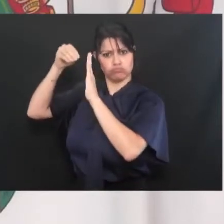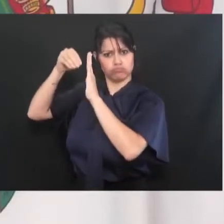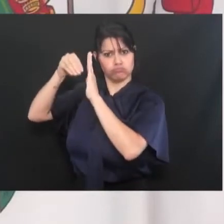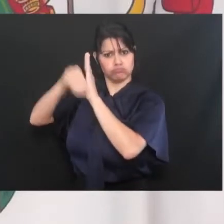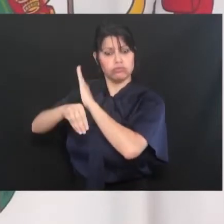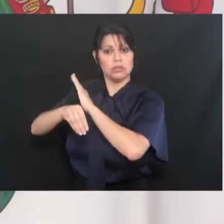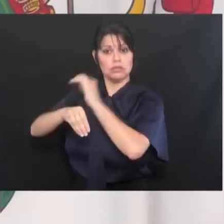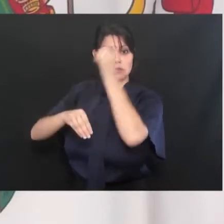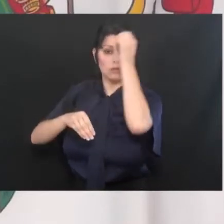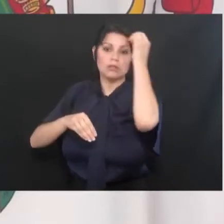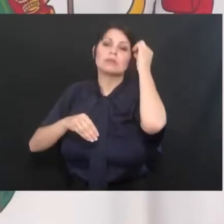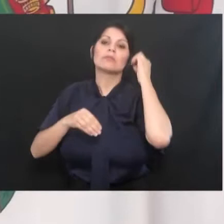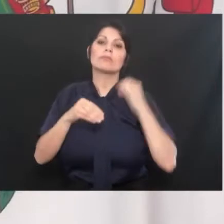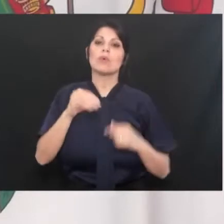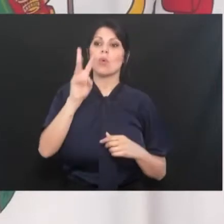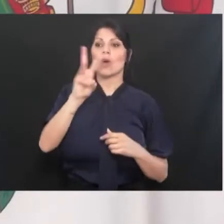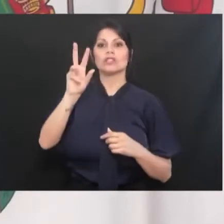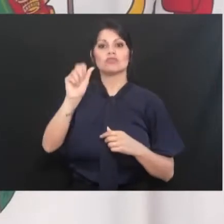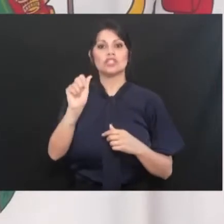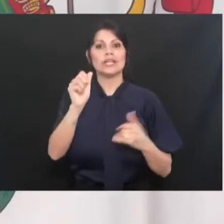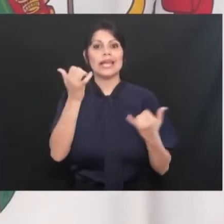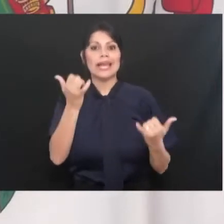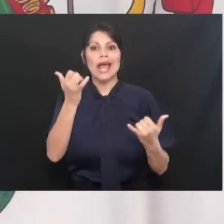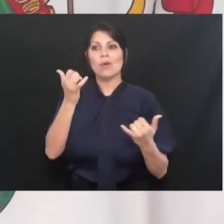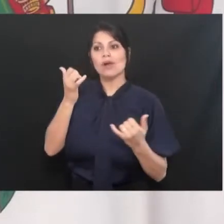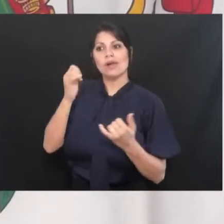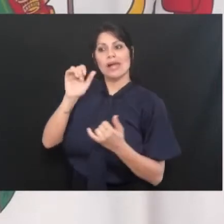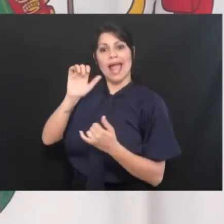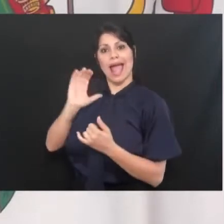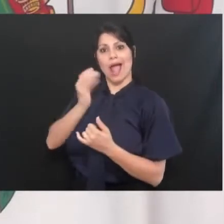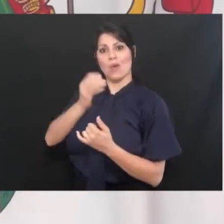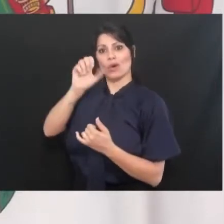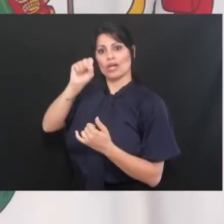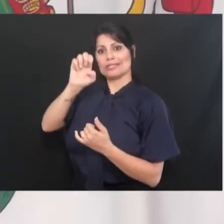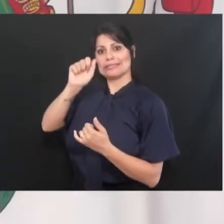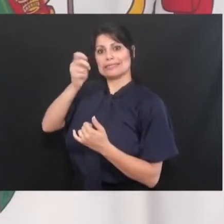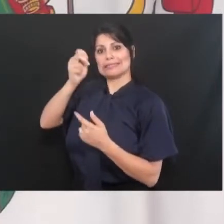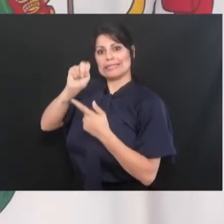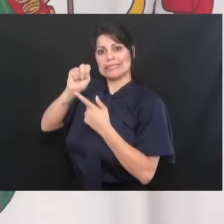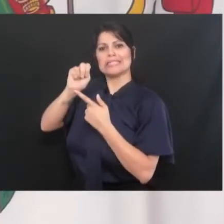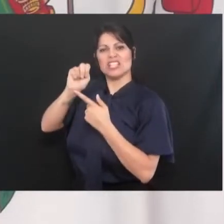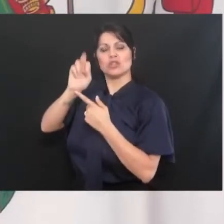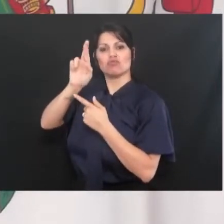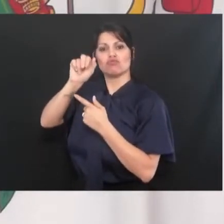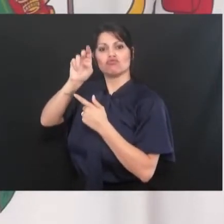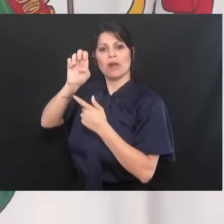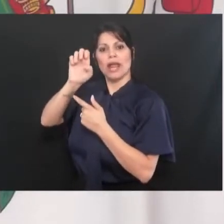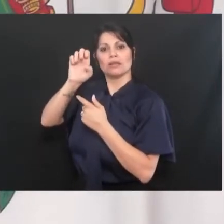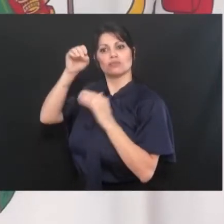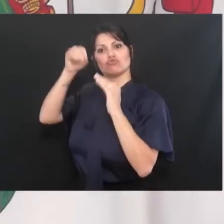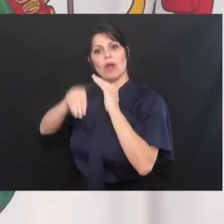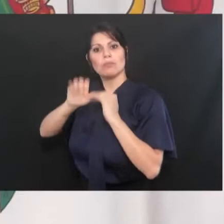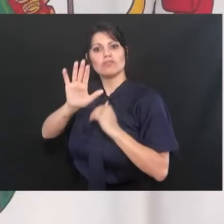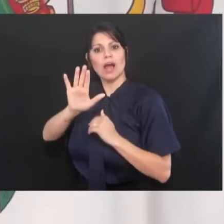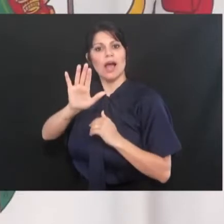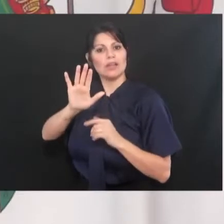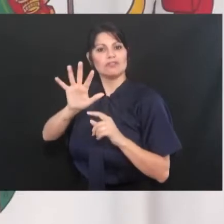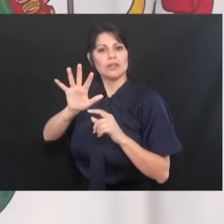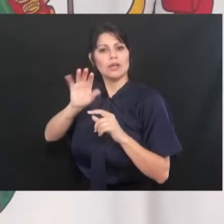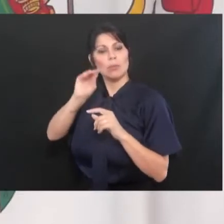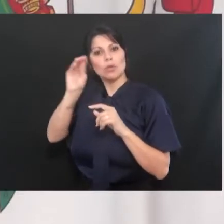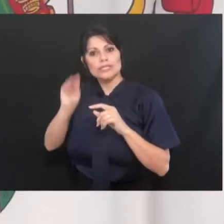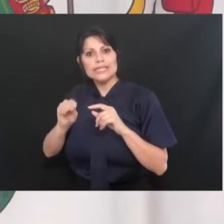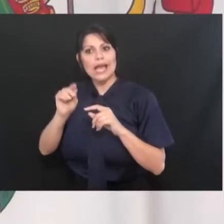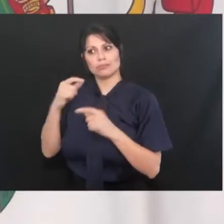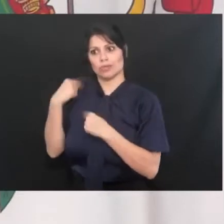Virginia's seasonally adjusted unemployment rate dropped to 5.3% in June. We've still got folks